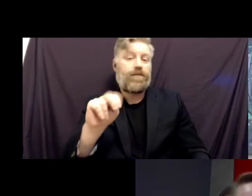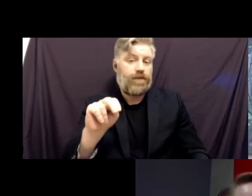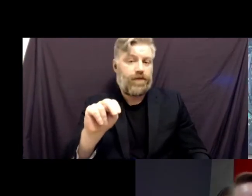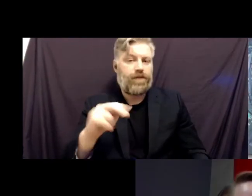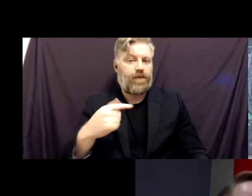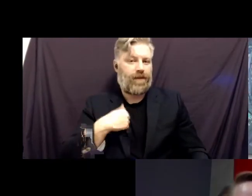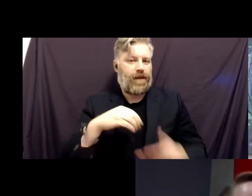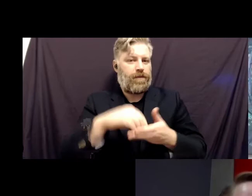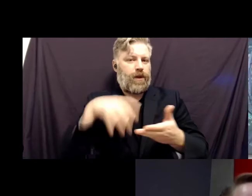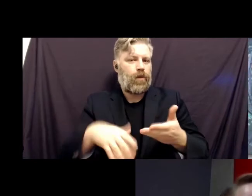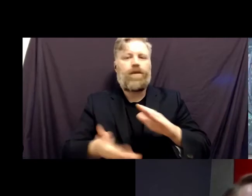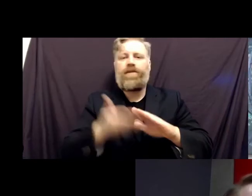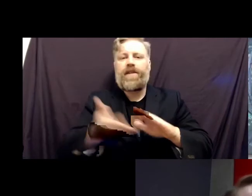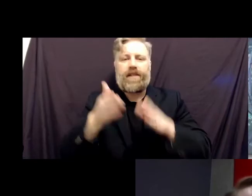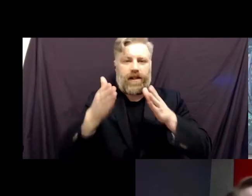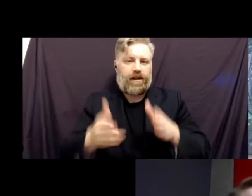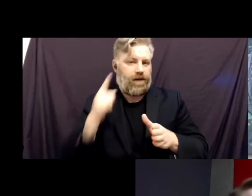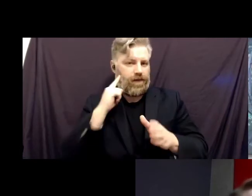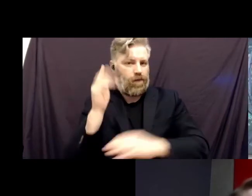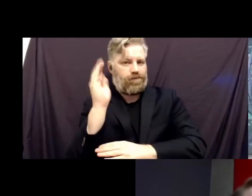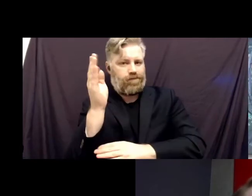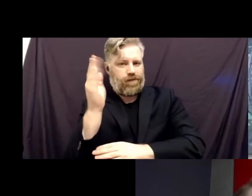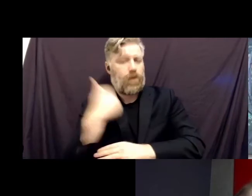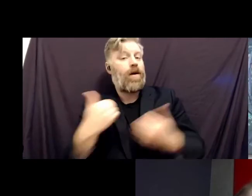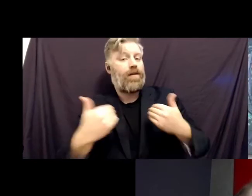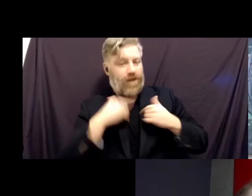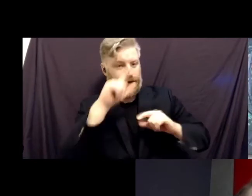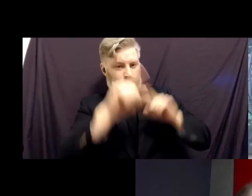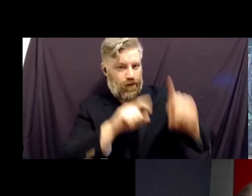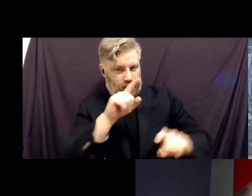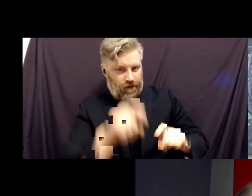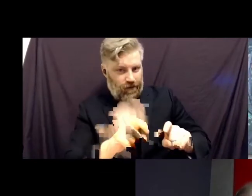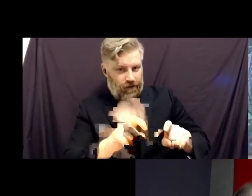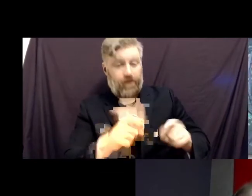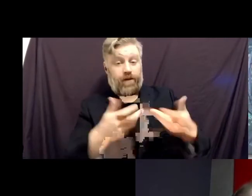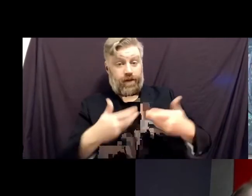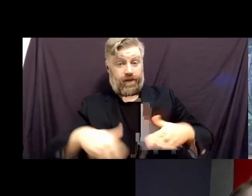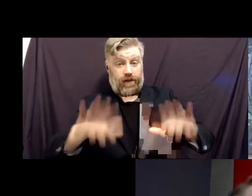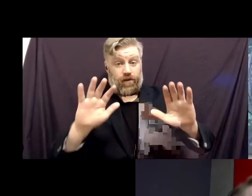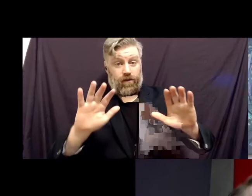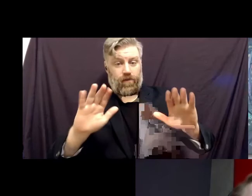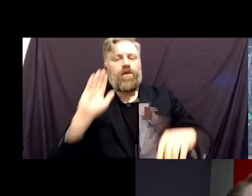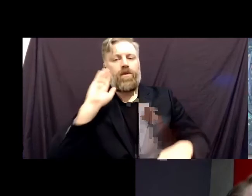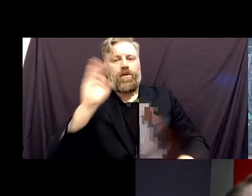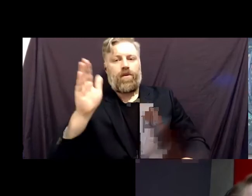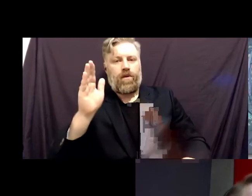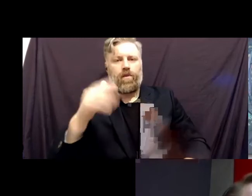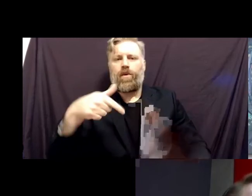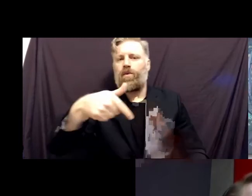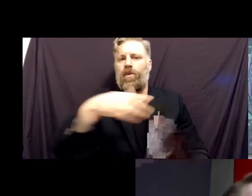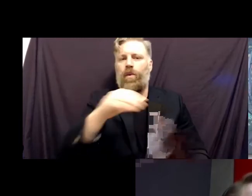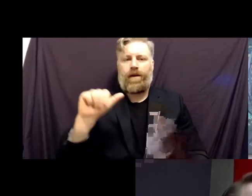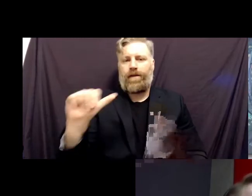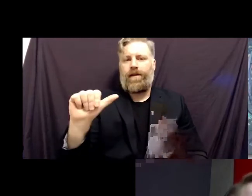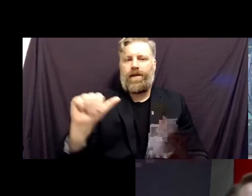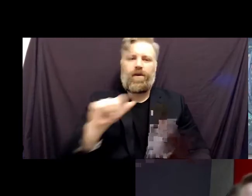student facilitator today. So I have some questions for Martin, and then after we're done, we will have question and answer if there's time